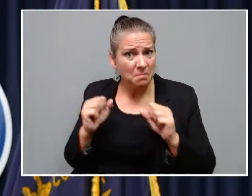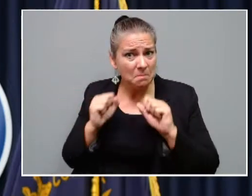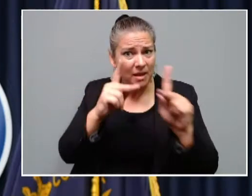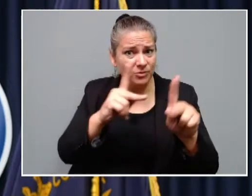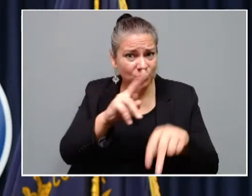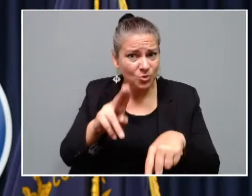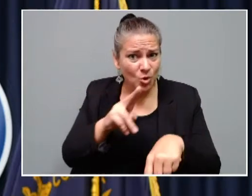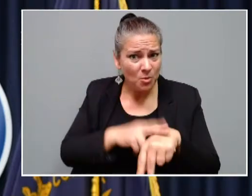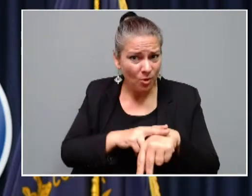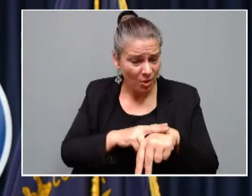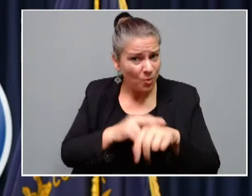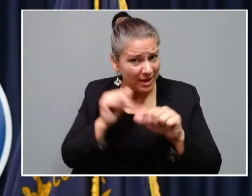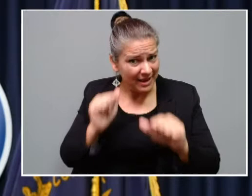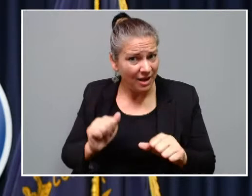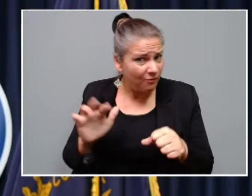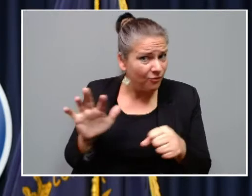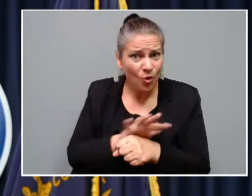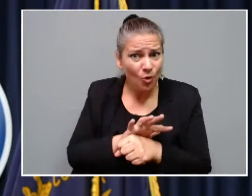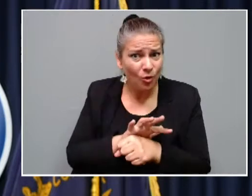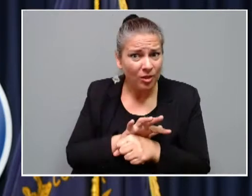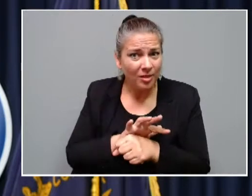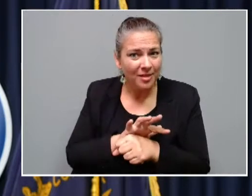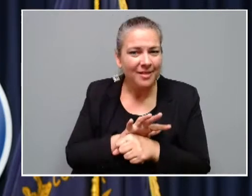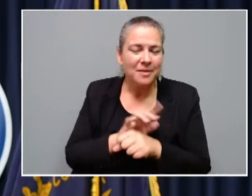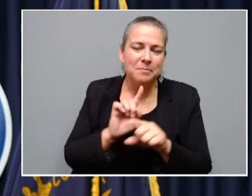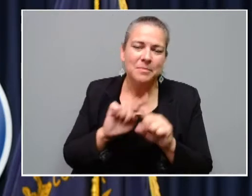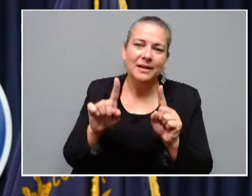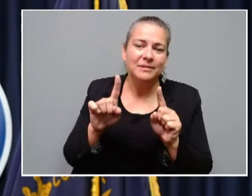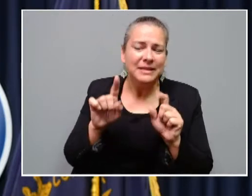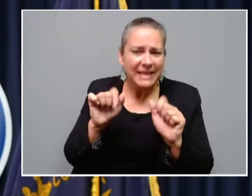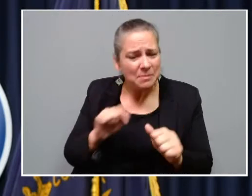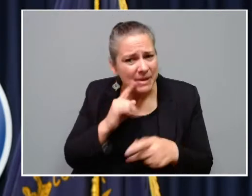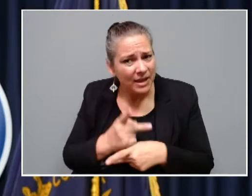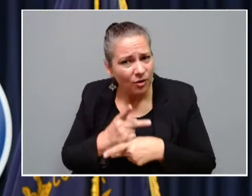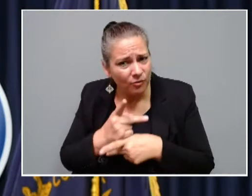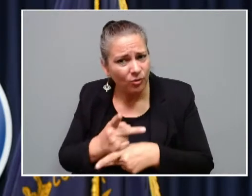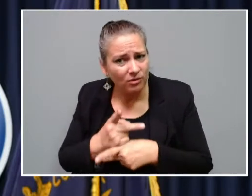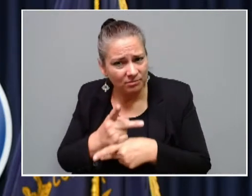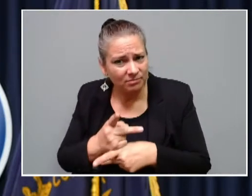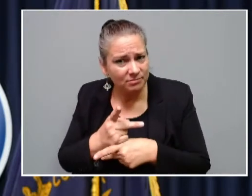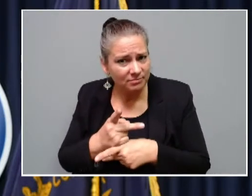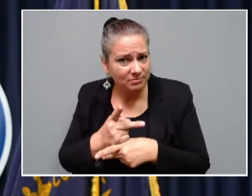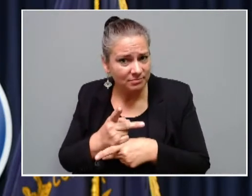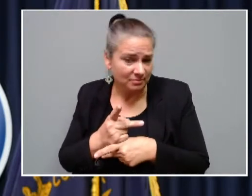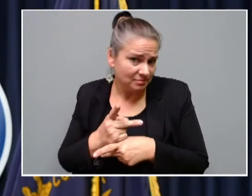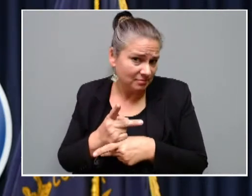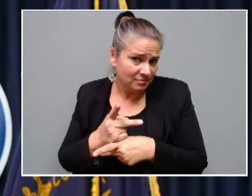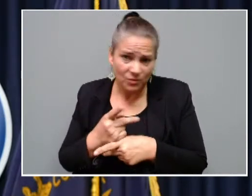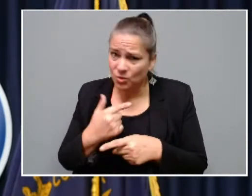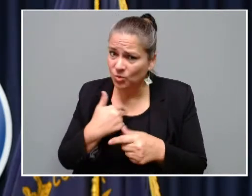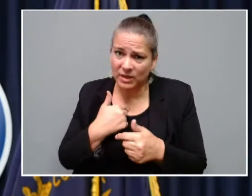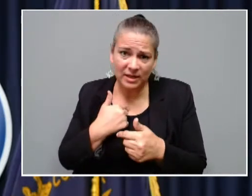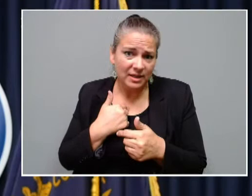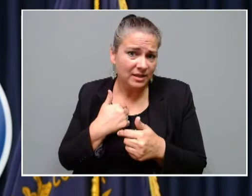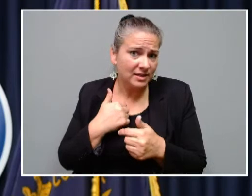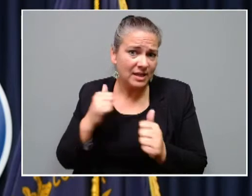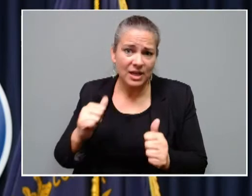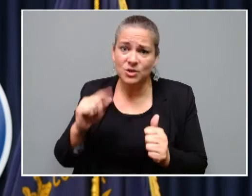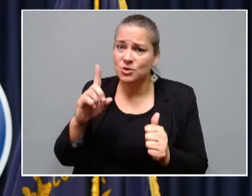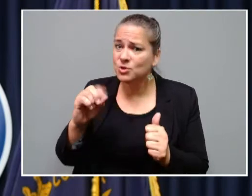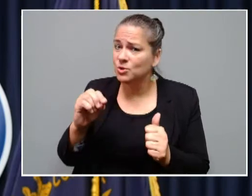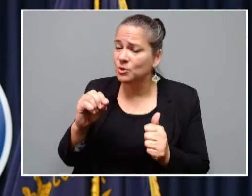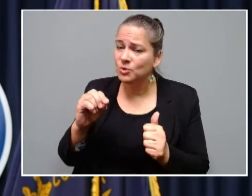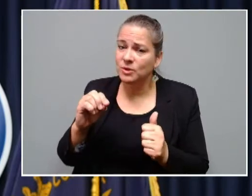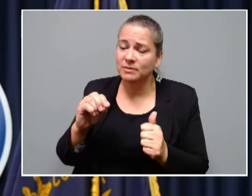back to normal, but we can also be a little bit careful, which we would regularly do in other times, we were